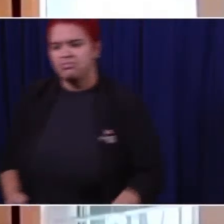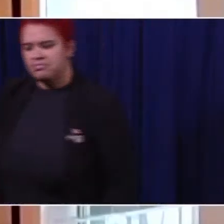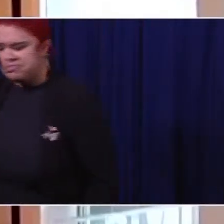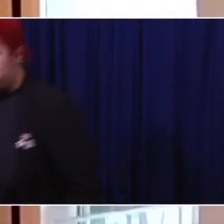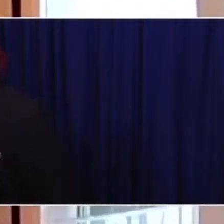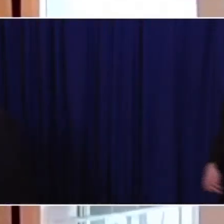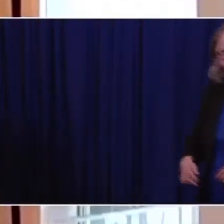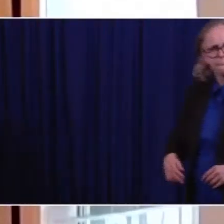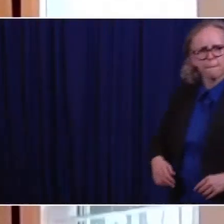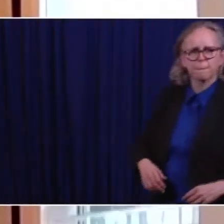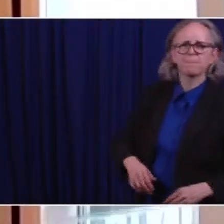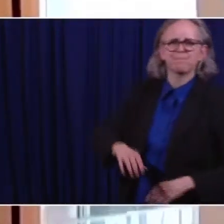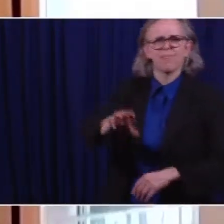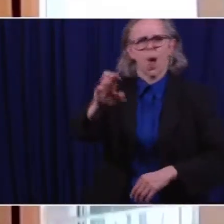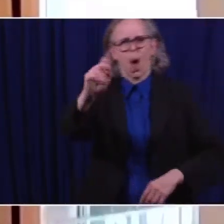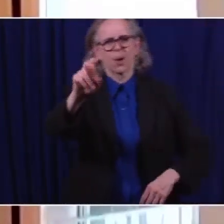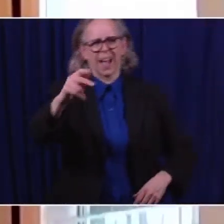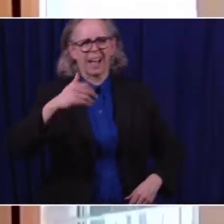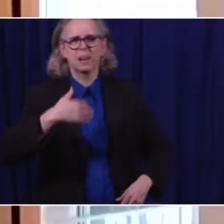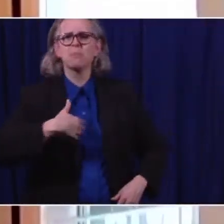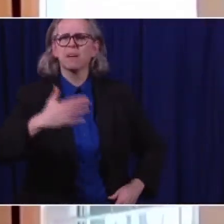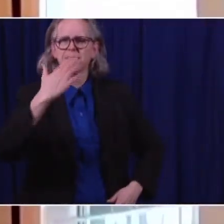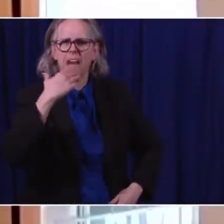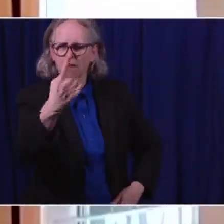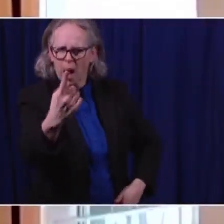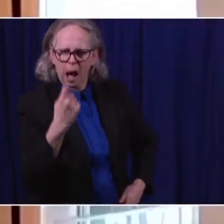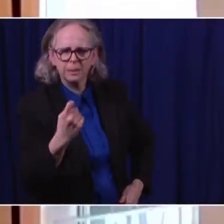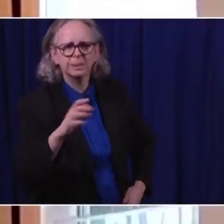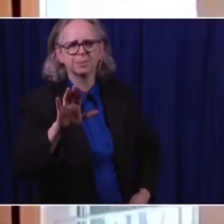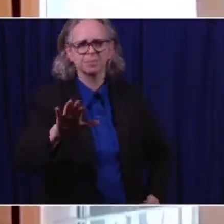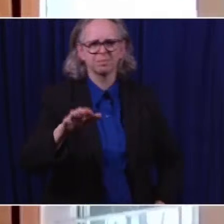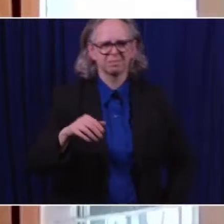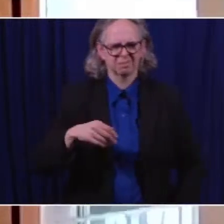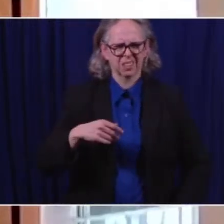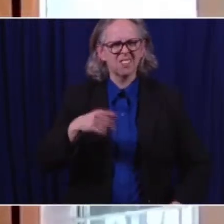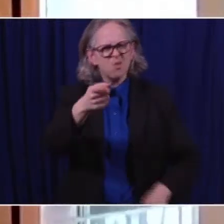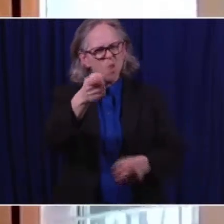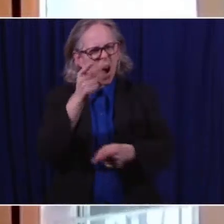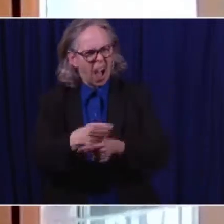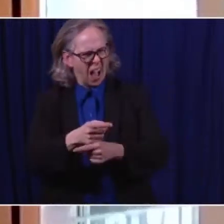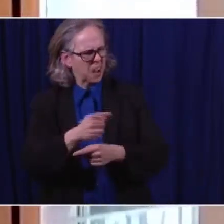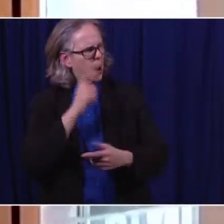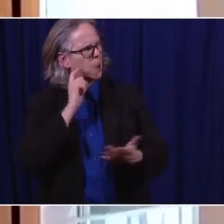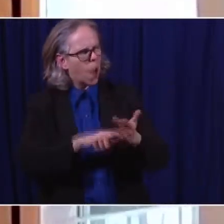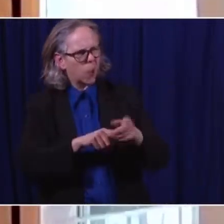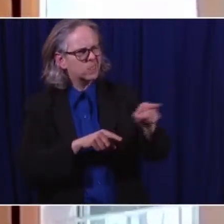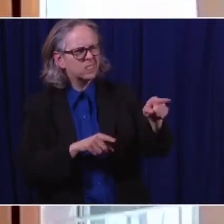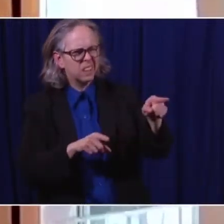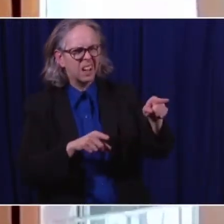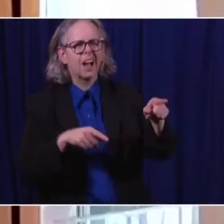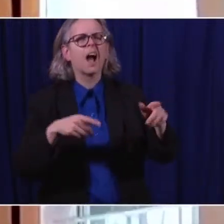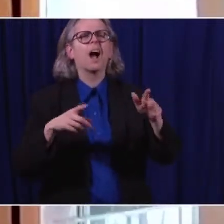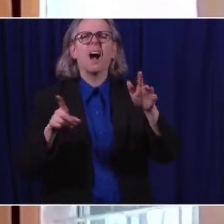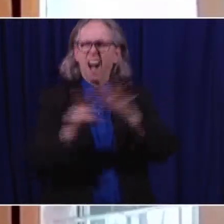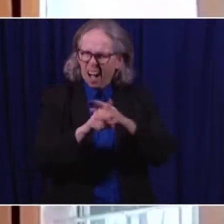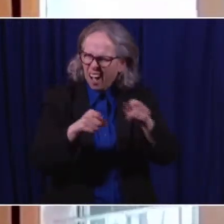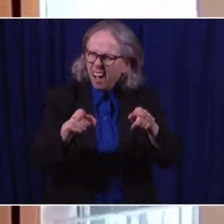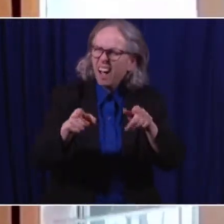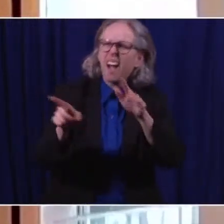you. We've seen arguments like that arise periodically since the advent of the